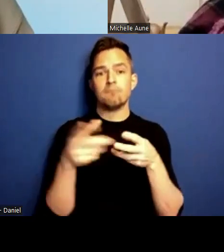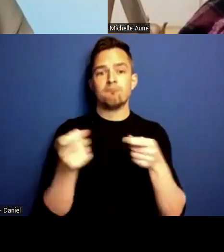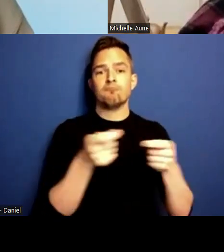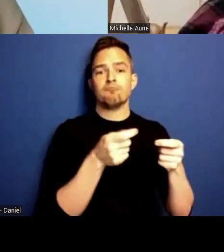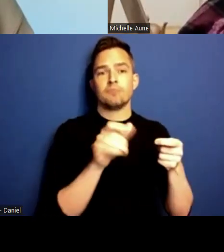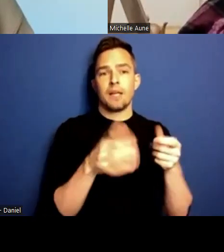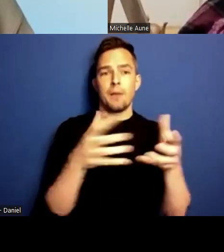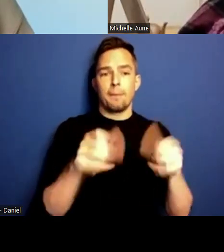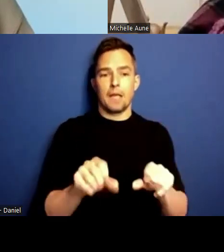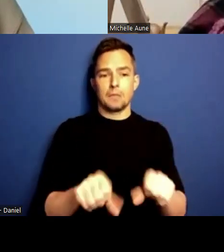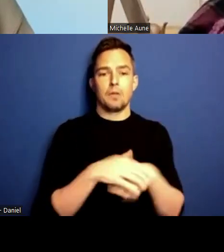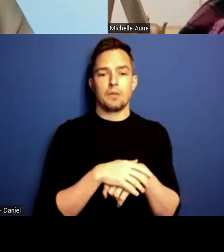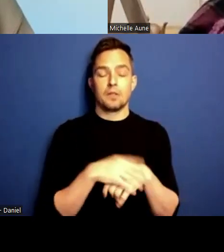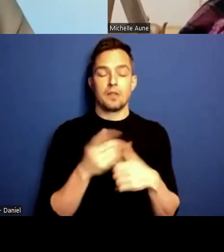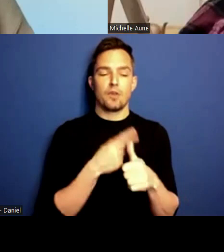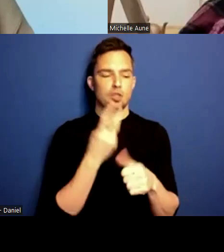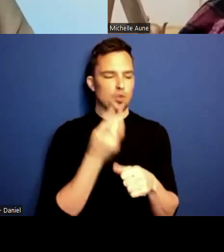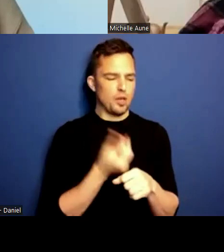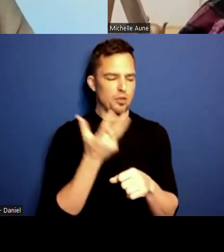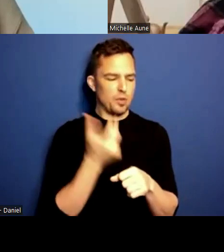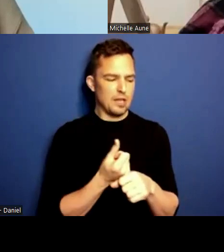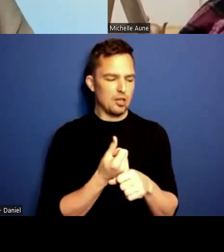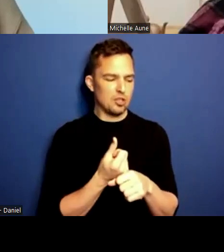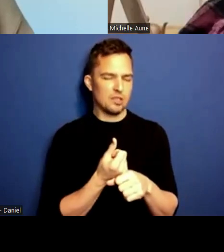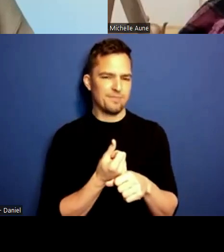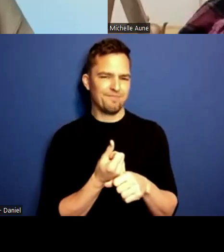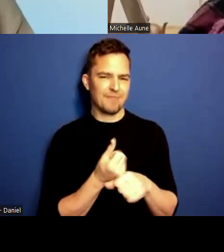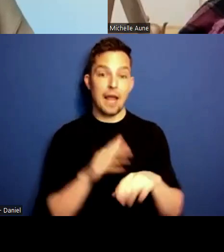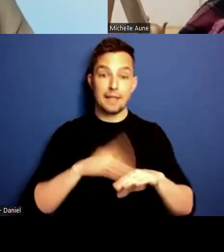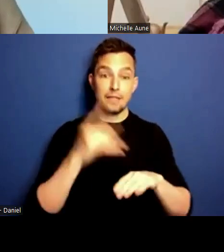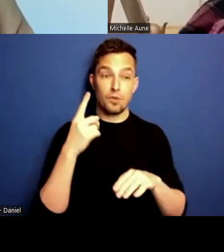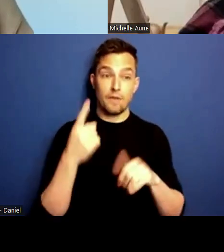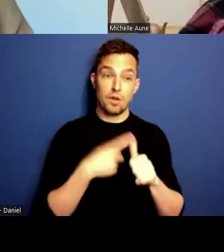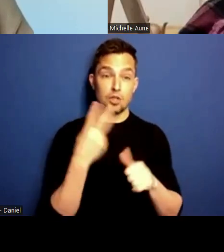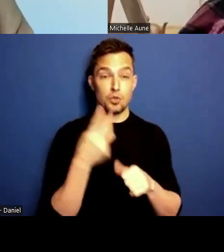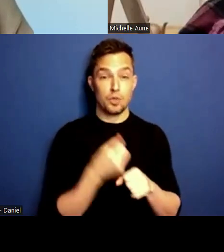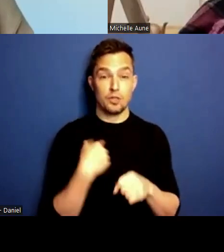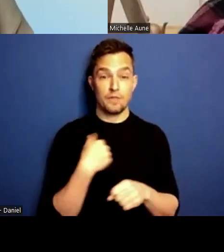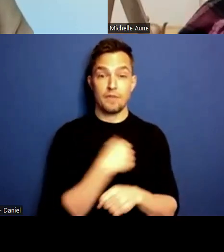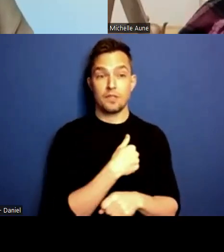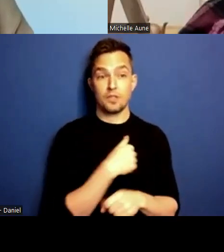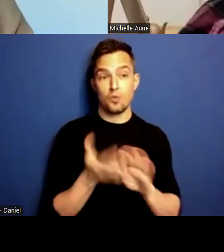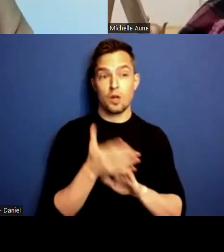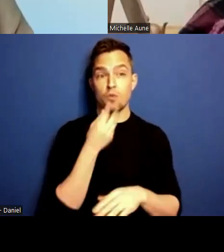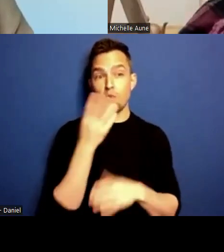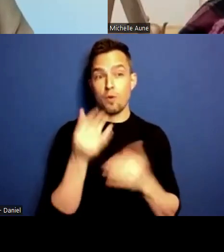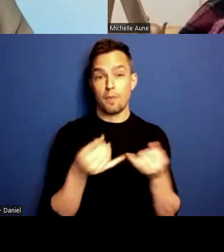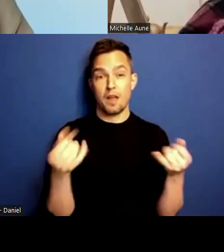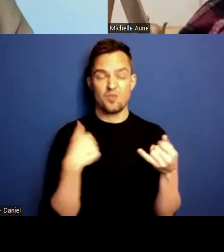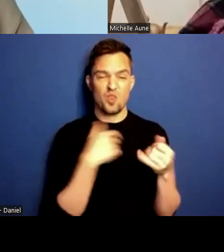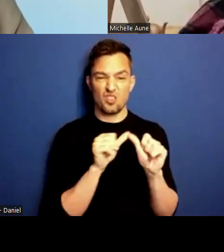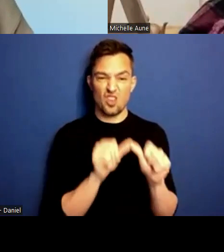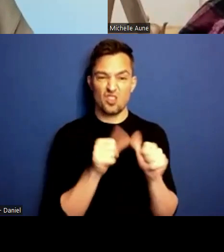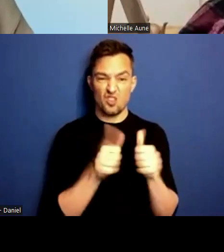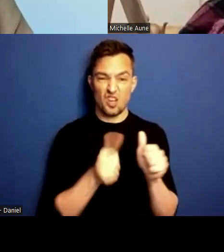I felt like the first 2 or 3 years of us, at least the first 2 years of us running our warm line, we were constantly trying to